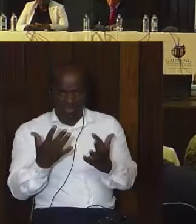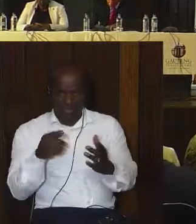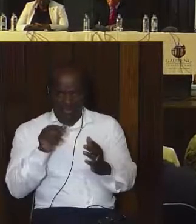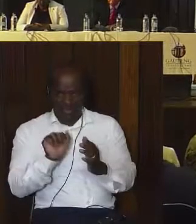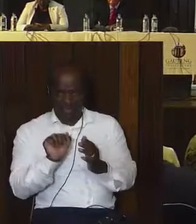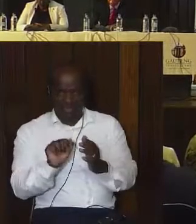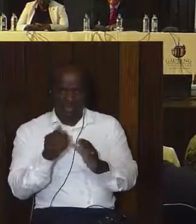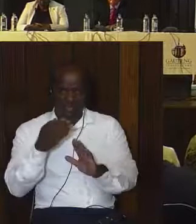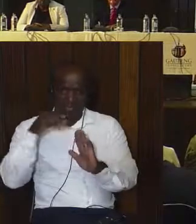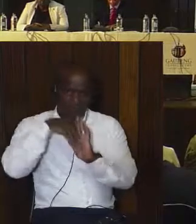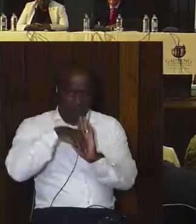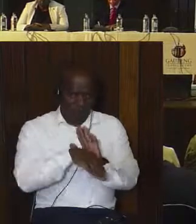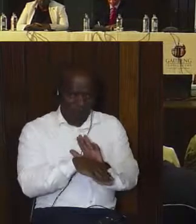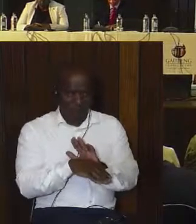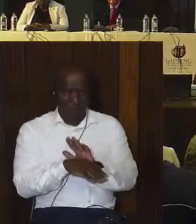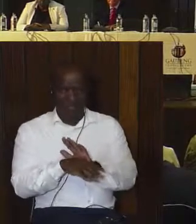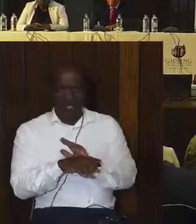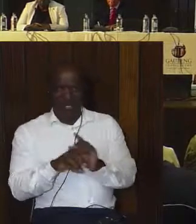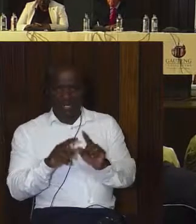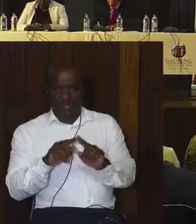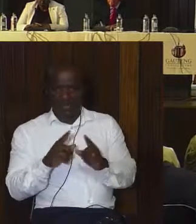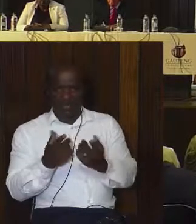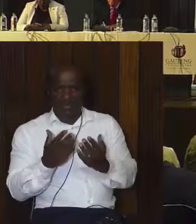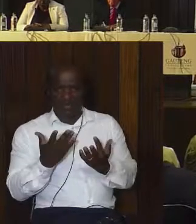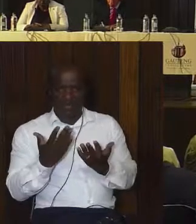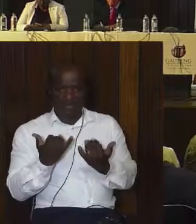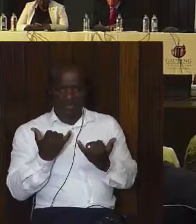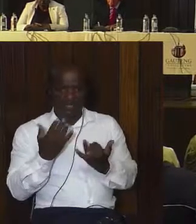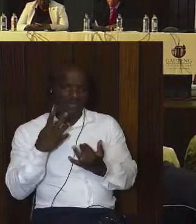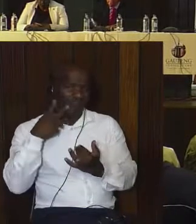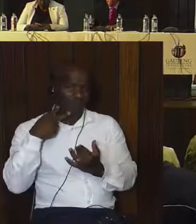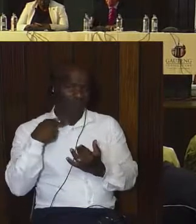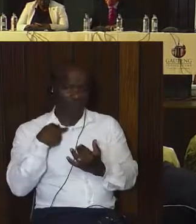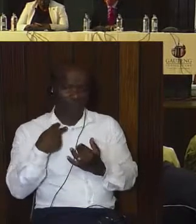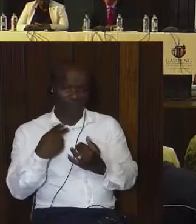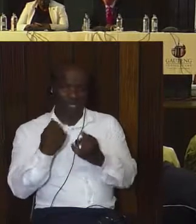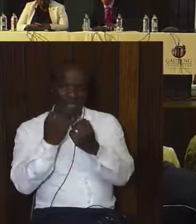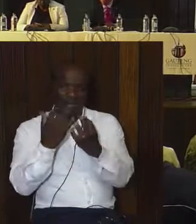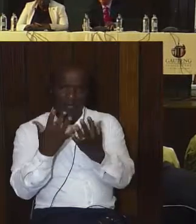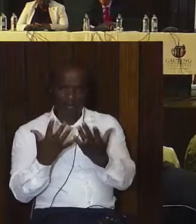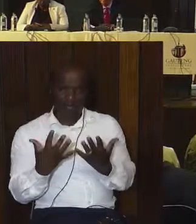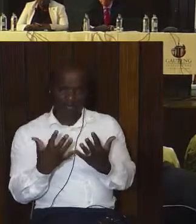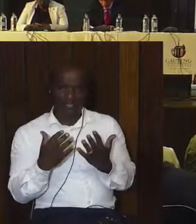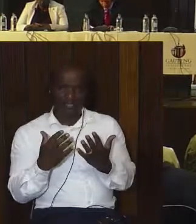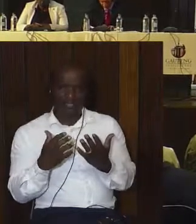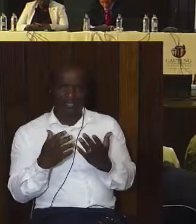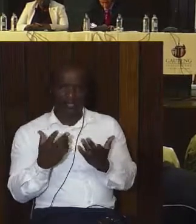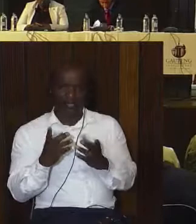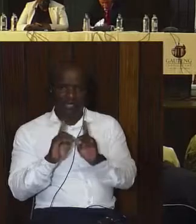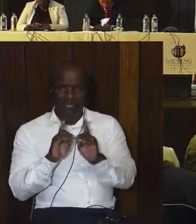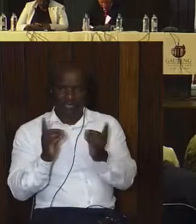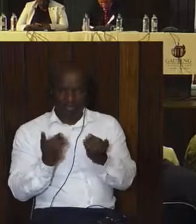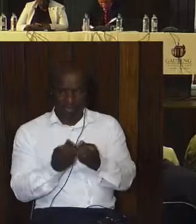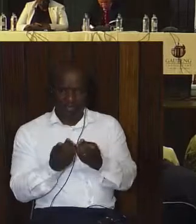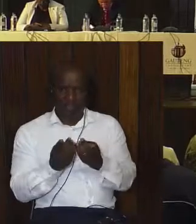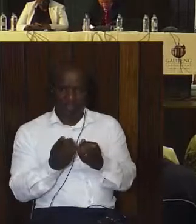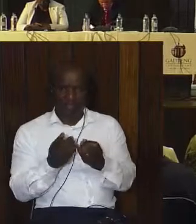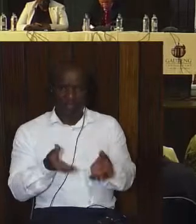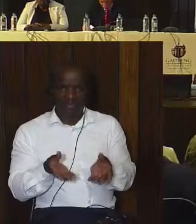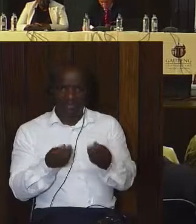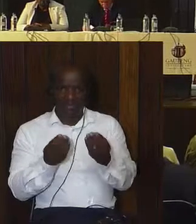And unfortunately, we did not budget for. And I understand that the department found it in their discretion